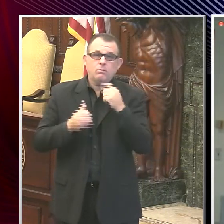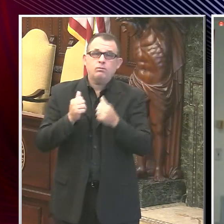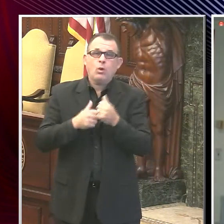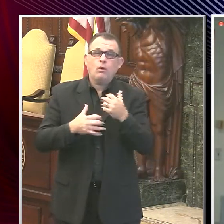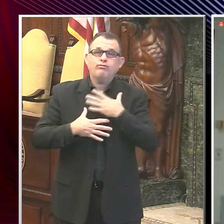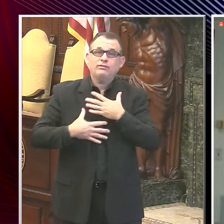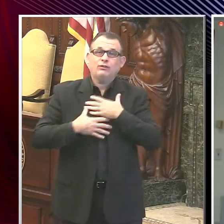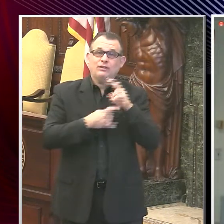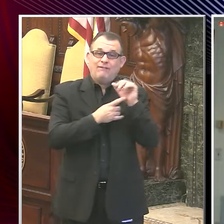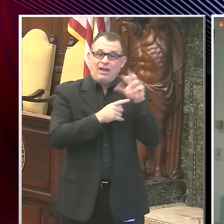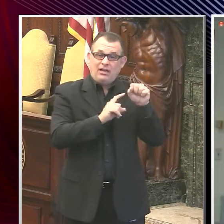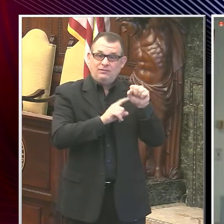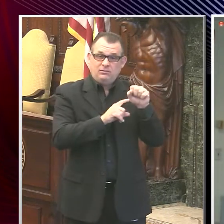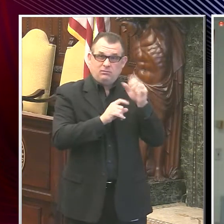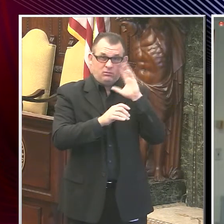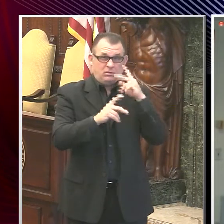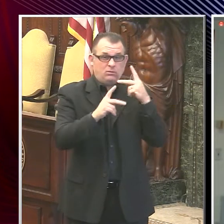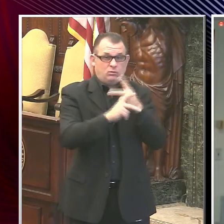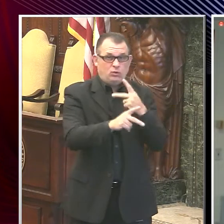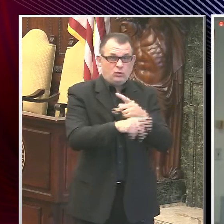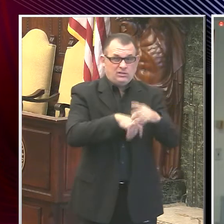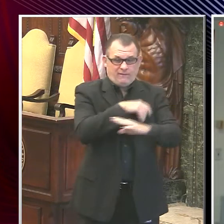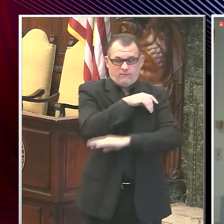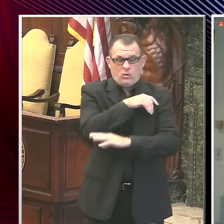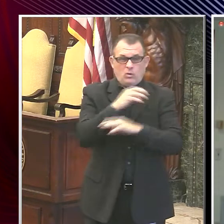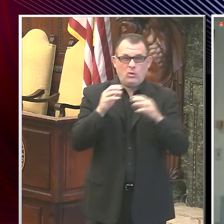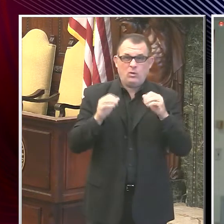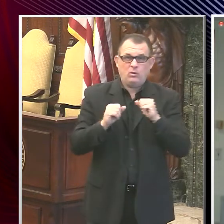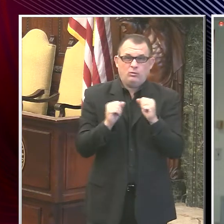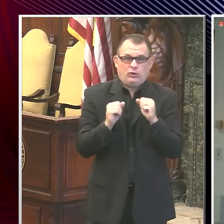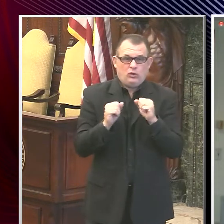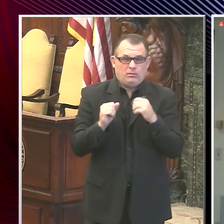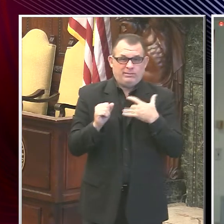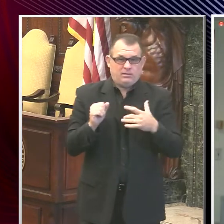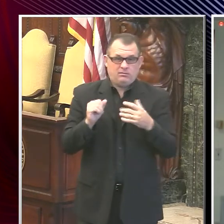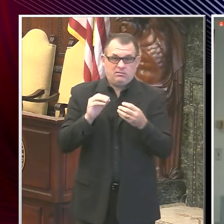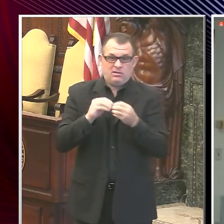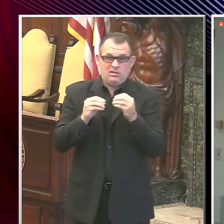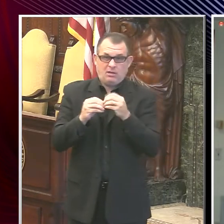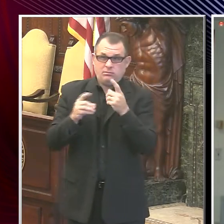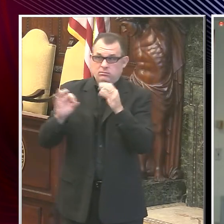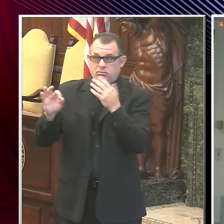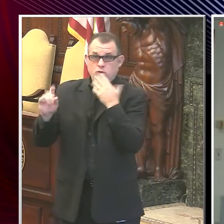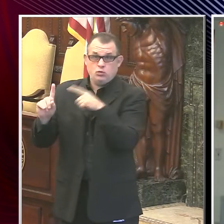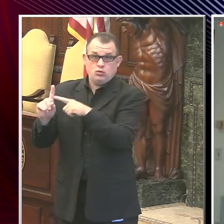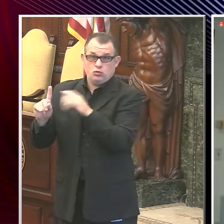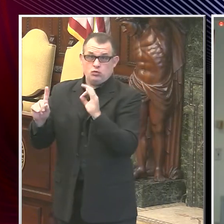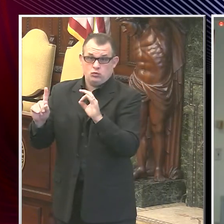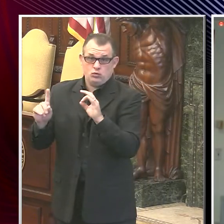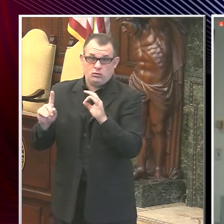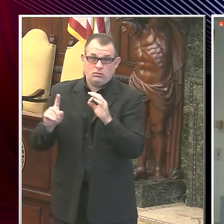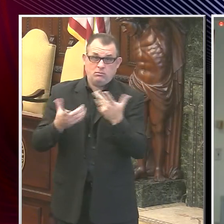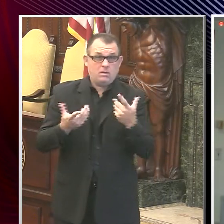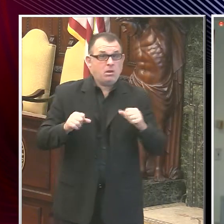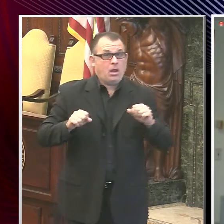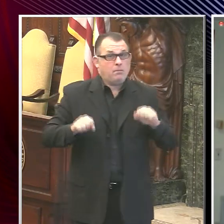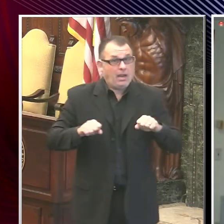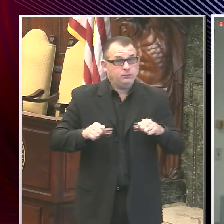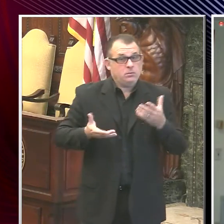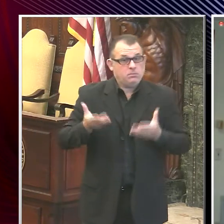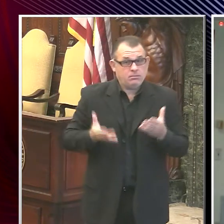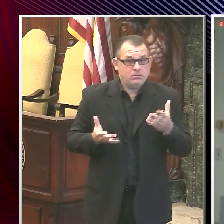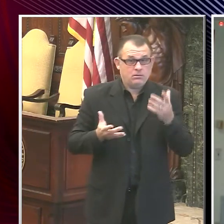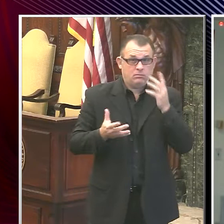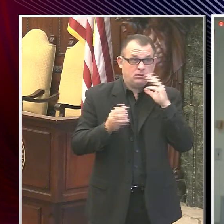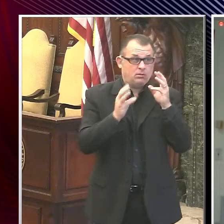in the late fall and winter. So whereas all the numbers are going in the right direction right now, and we're very pleased to see that, it is quite possible that things could get worse in the future despite